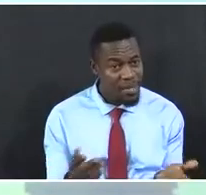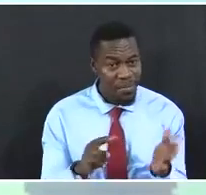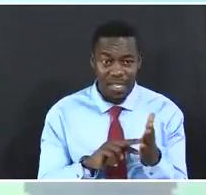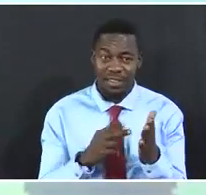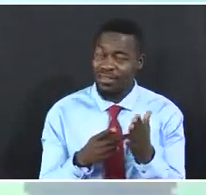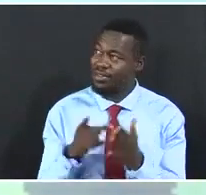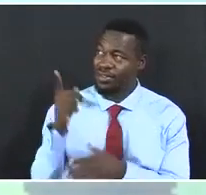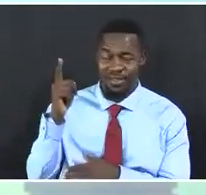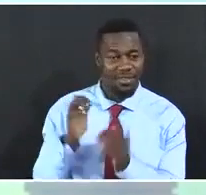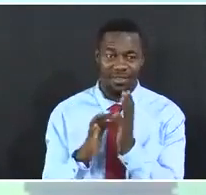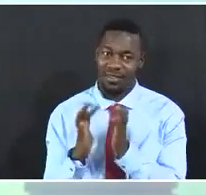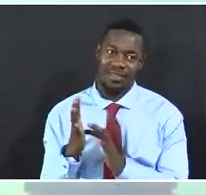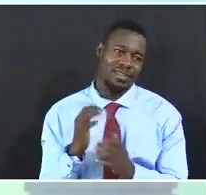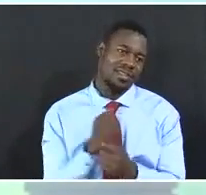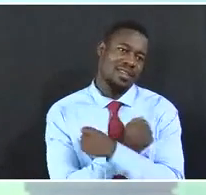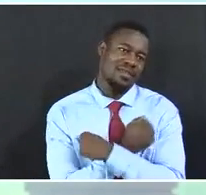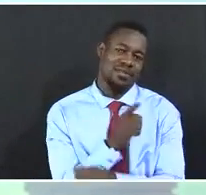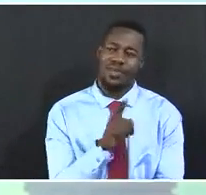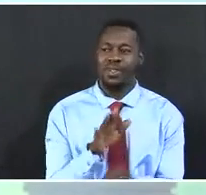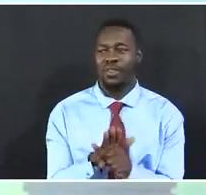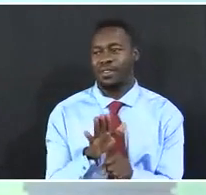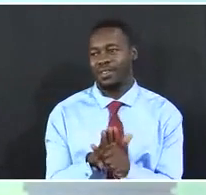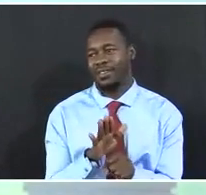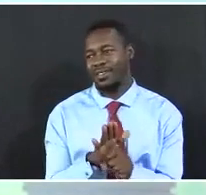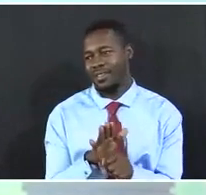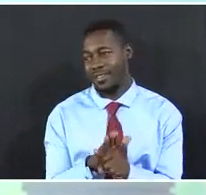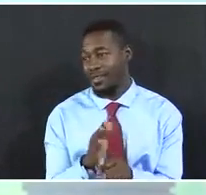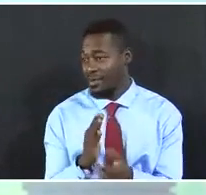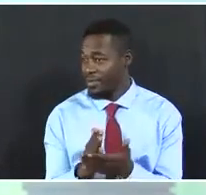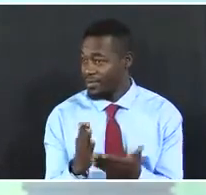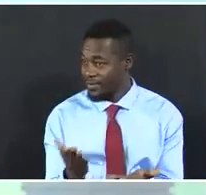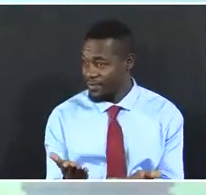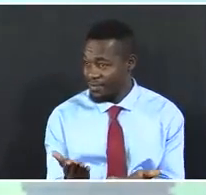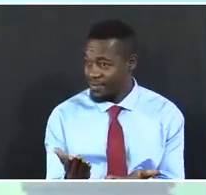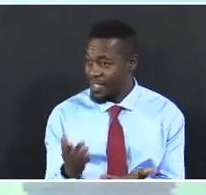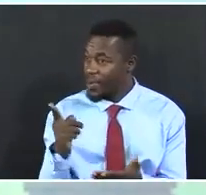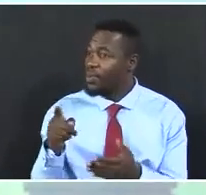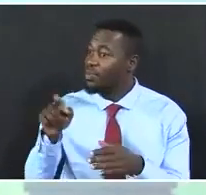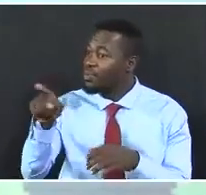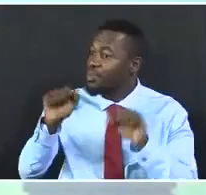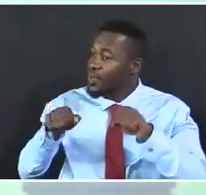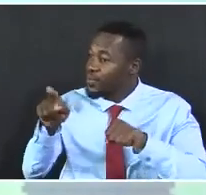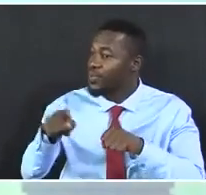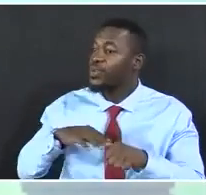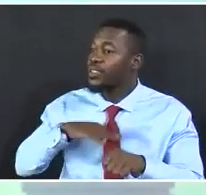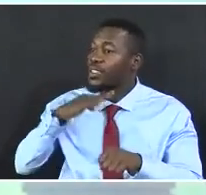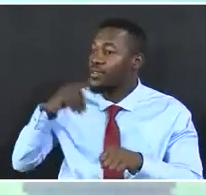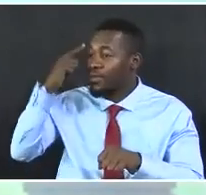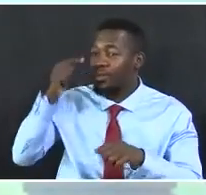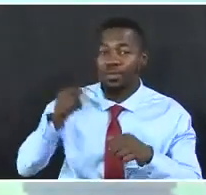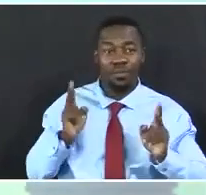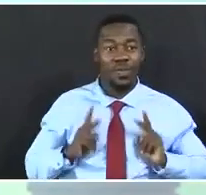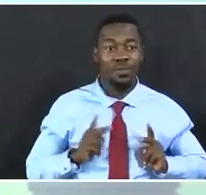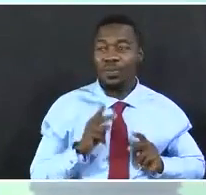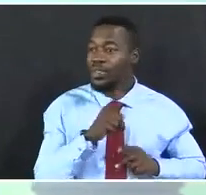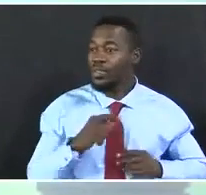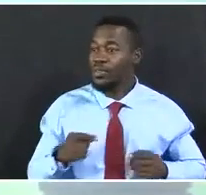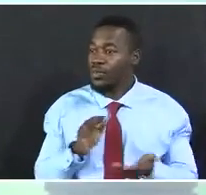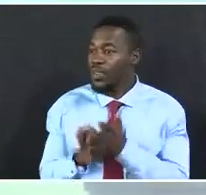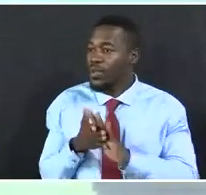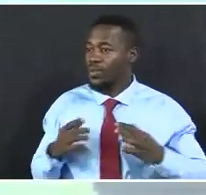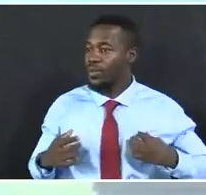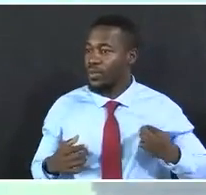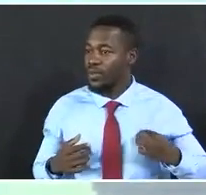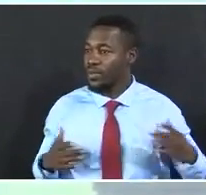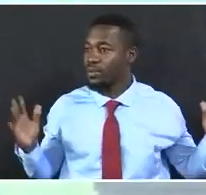Psalms 24 verse 7 reads, "Lift up your heads, you gates. Be